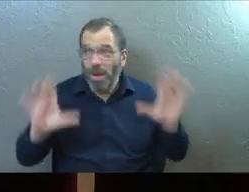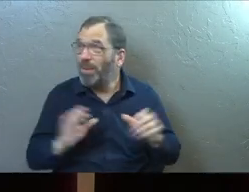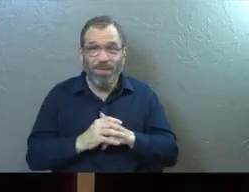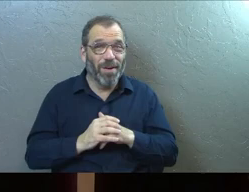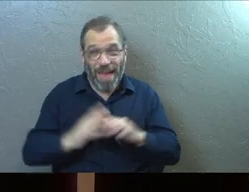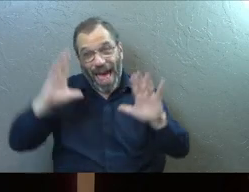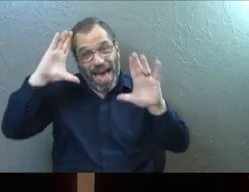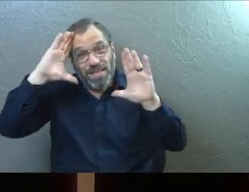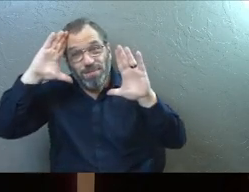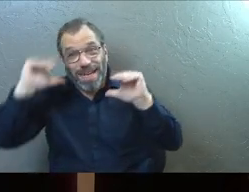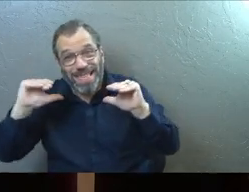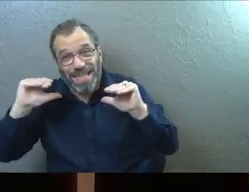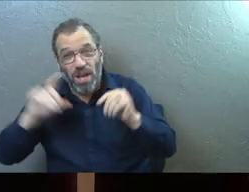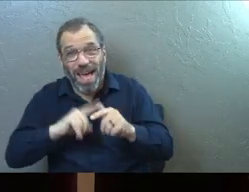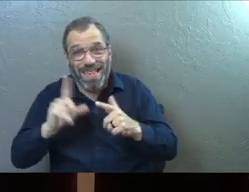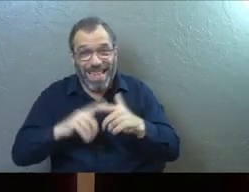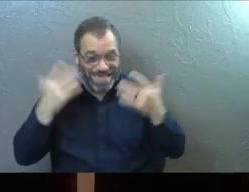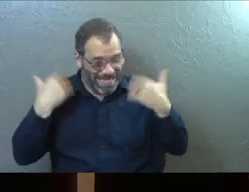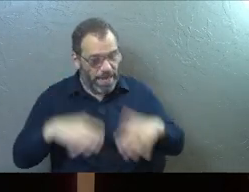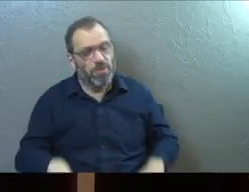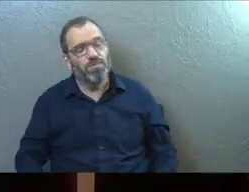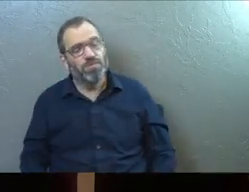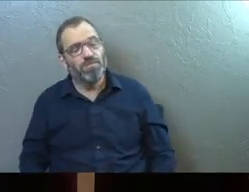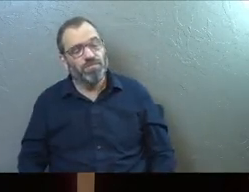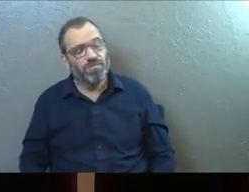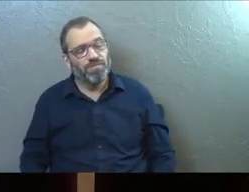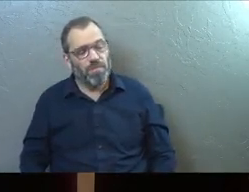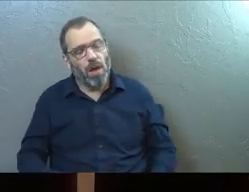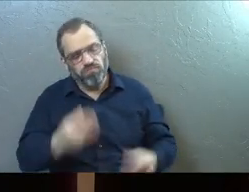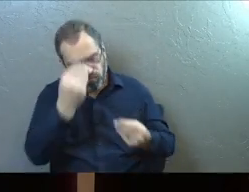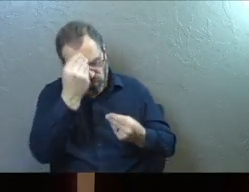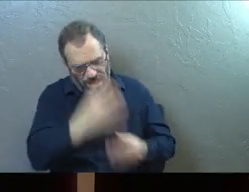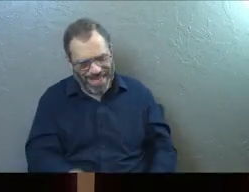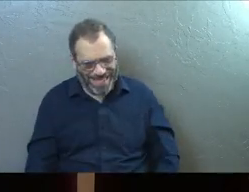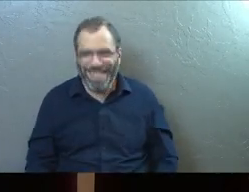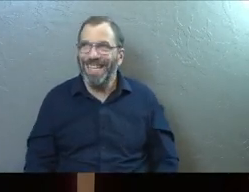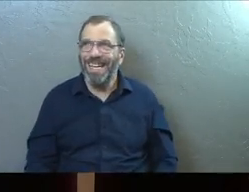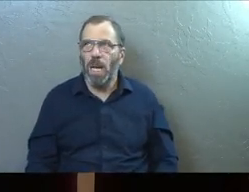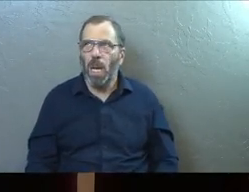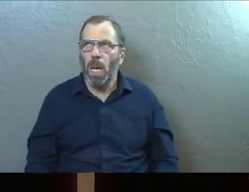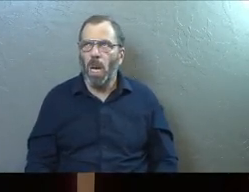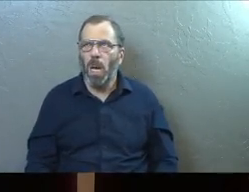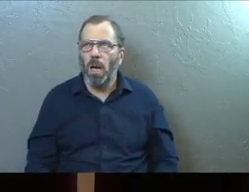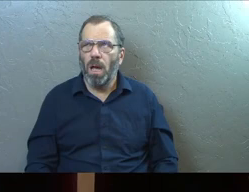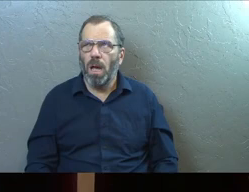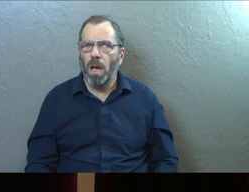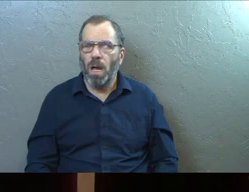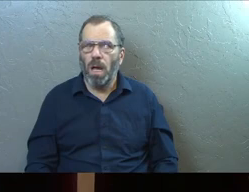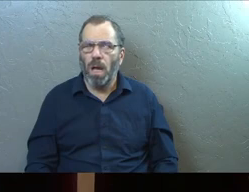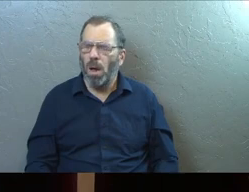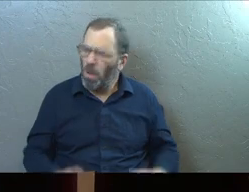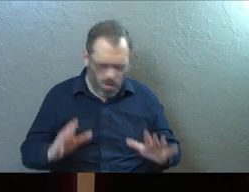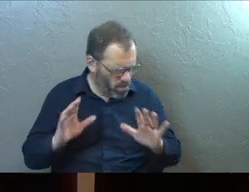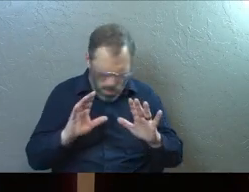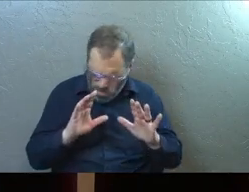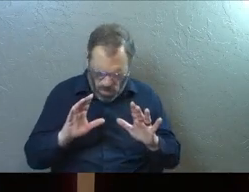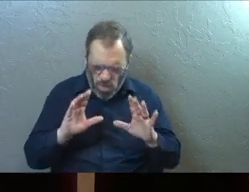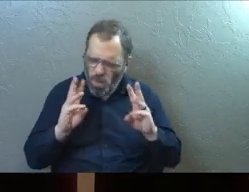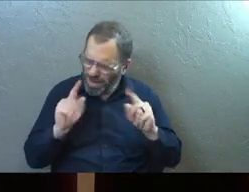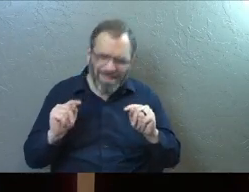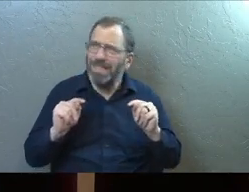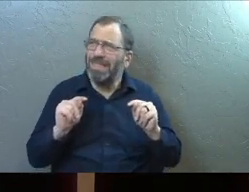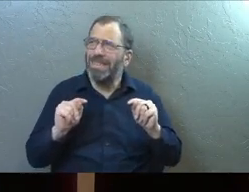life, expectations. And this angel shows up, and now none of that seems like it's going to happen at all. Like, everything's changed for